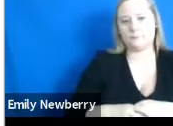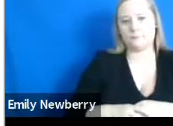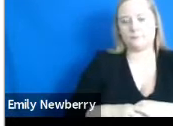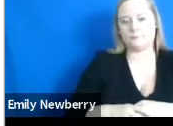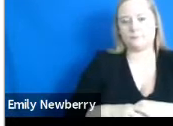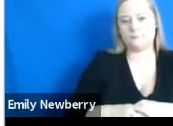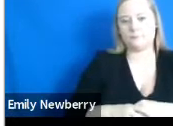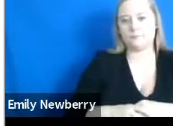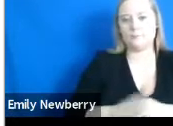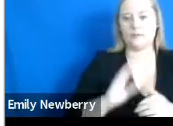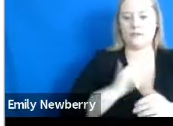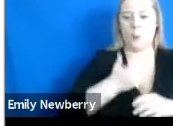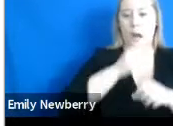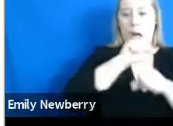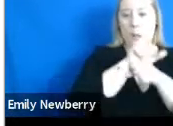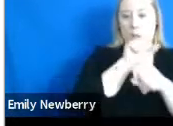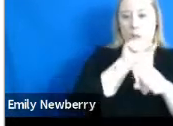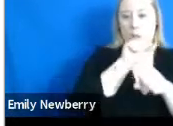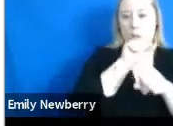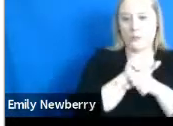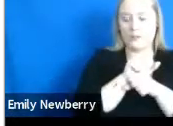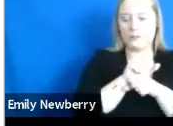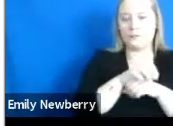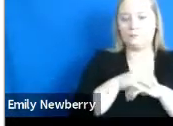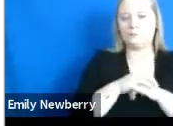So our work basically,